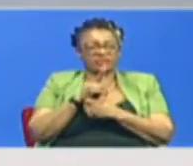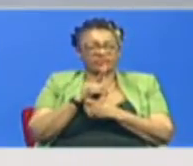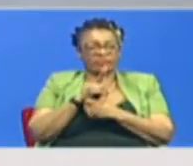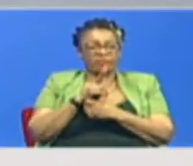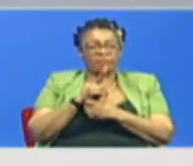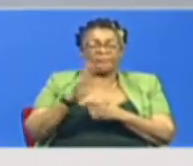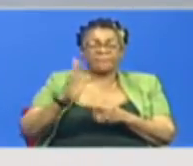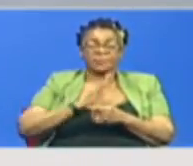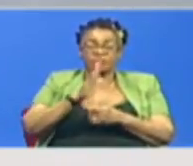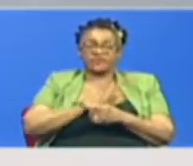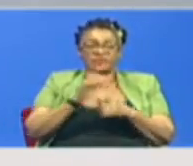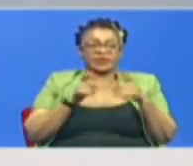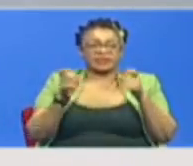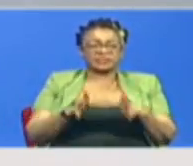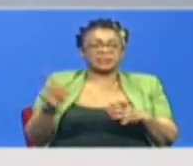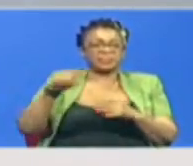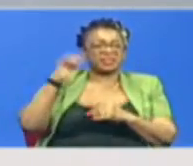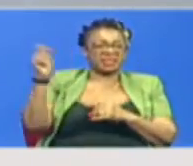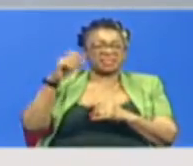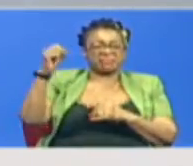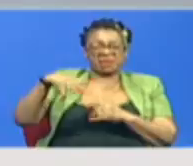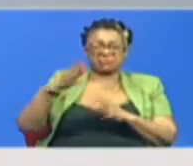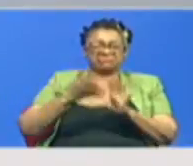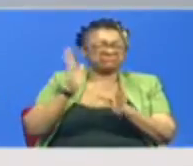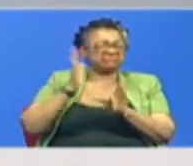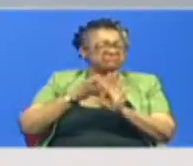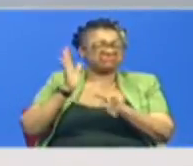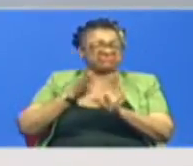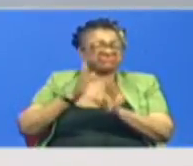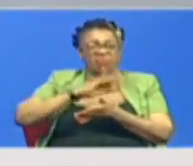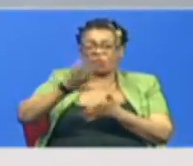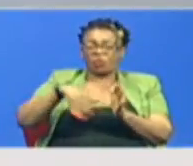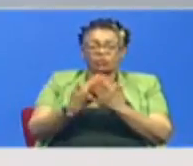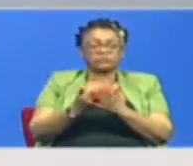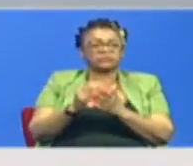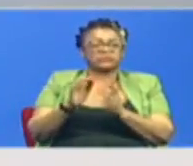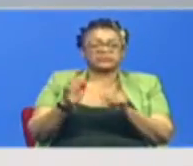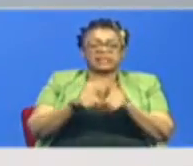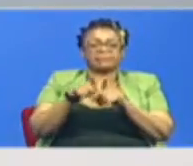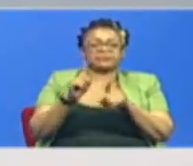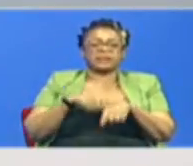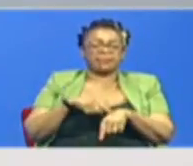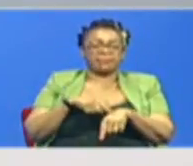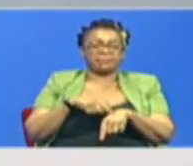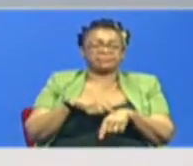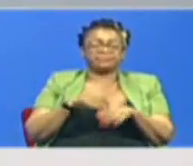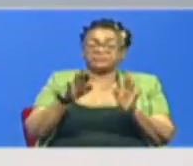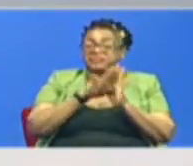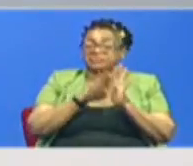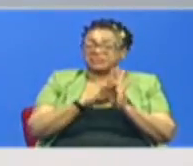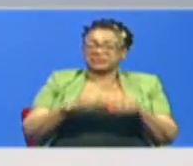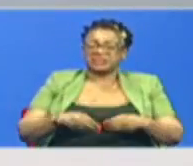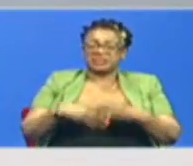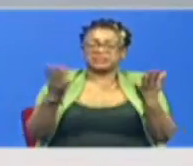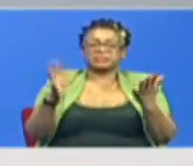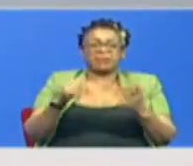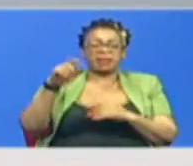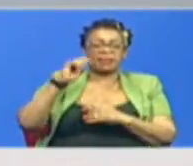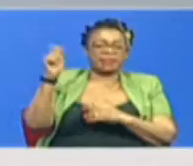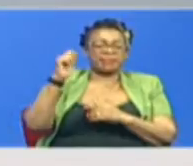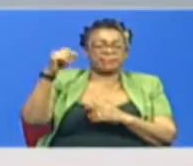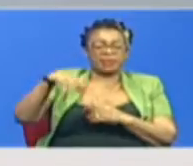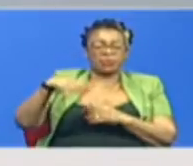directors of Kenya Power have resigned all at once. This is according to a statement released by the Kenya Power's company